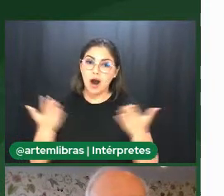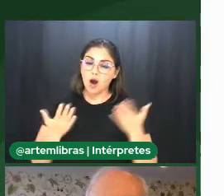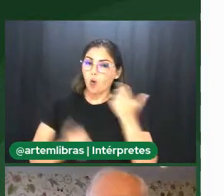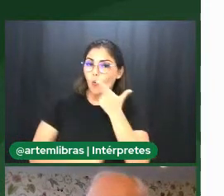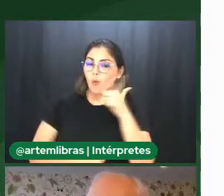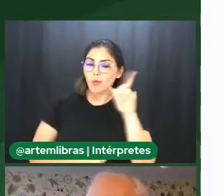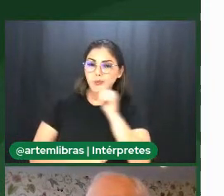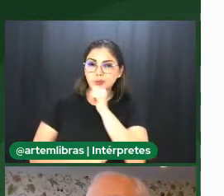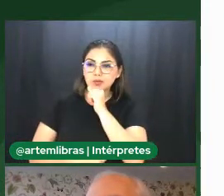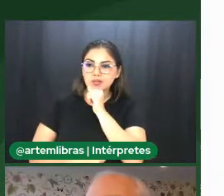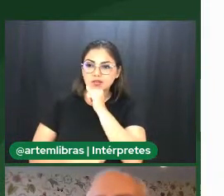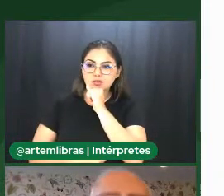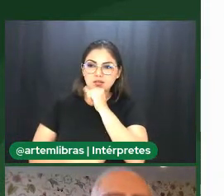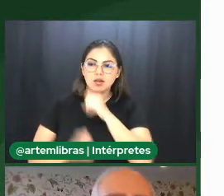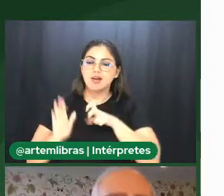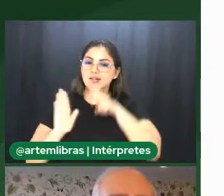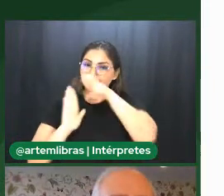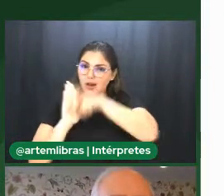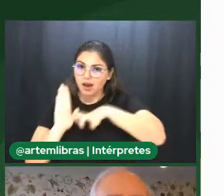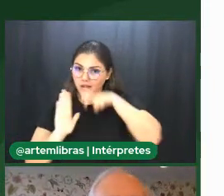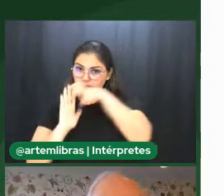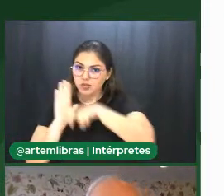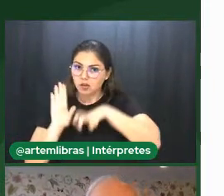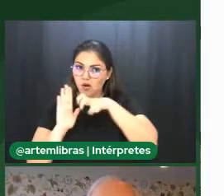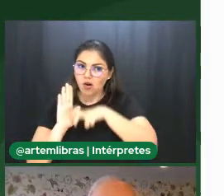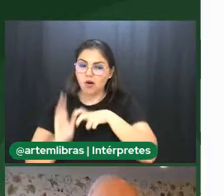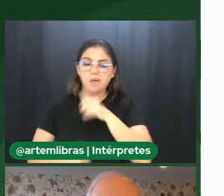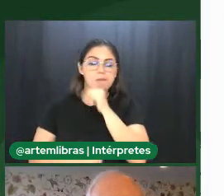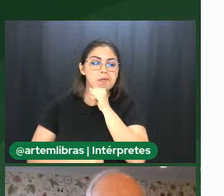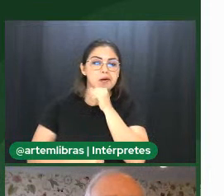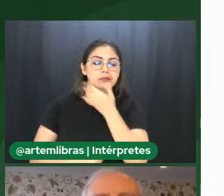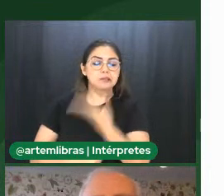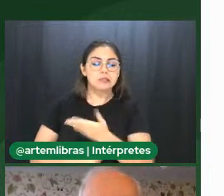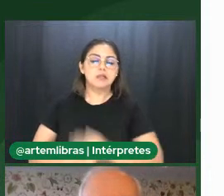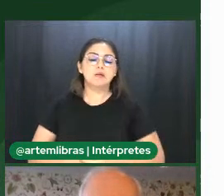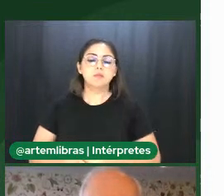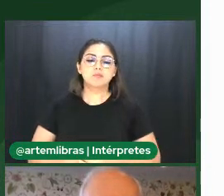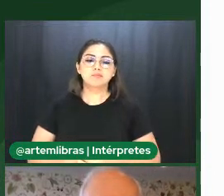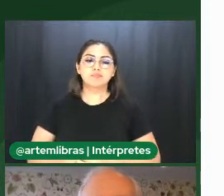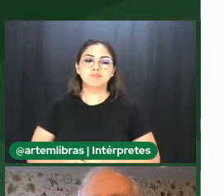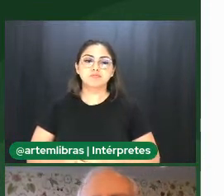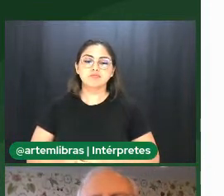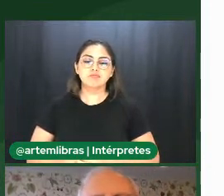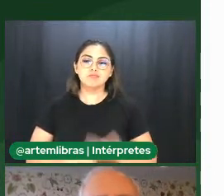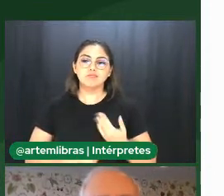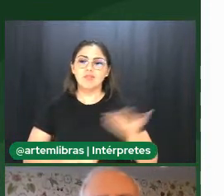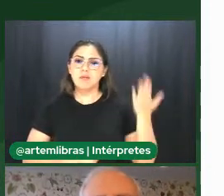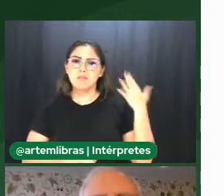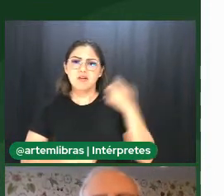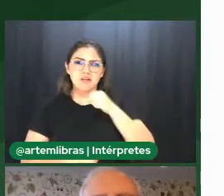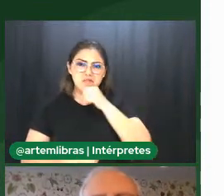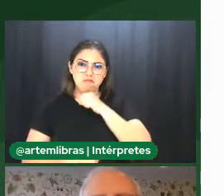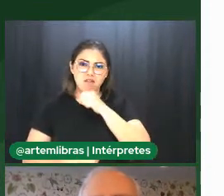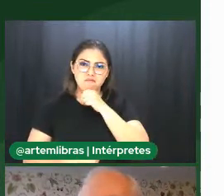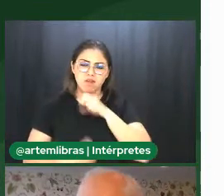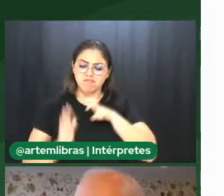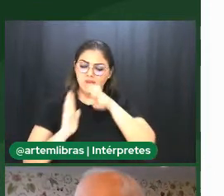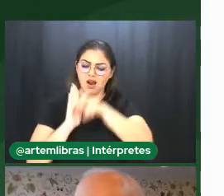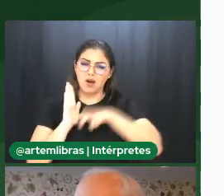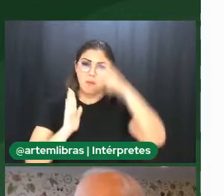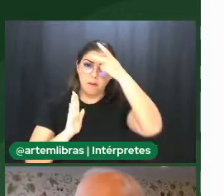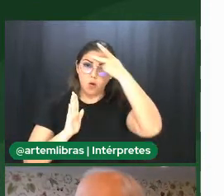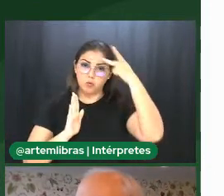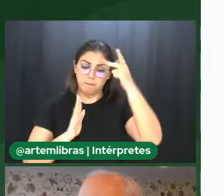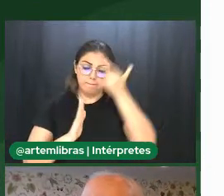very heavy and required a caretaker to push the wheelchairs. It was just too heavy to be moved by the